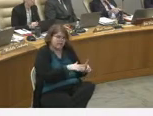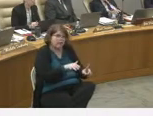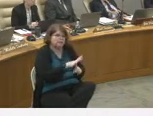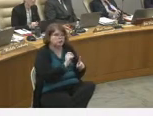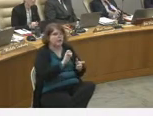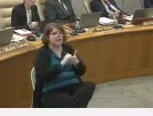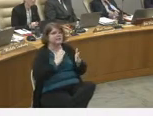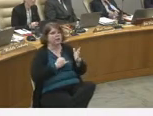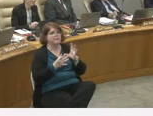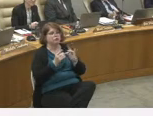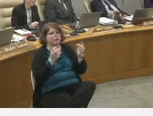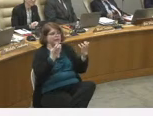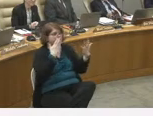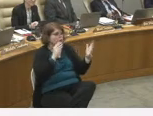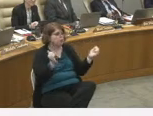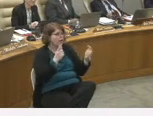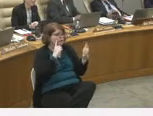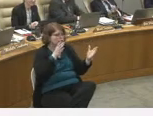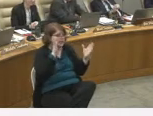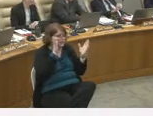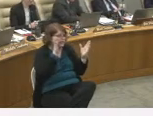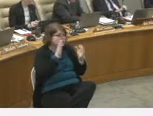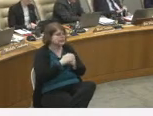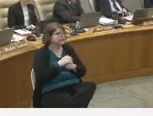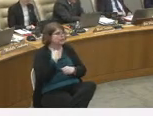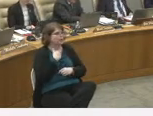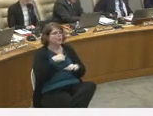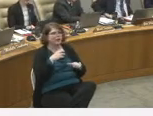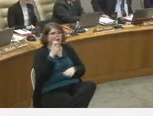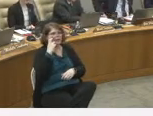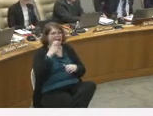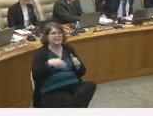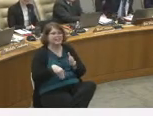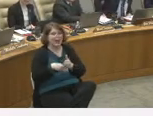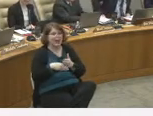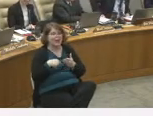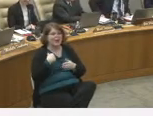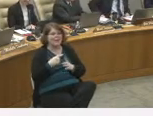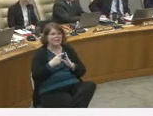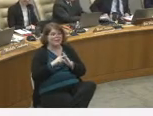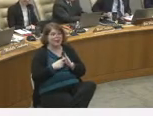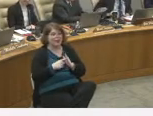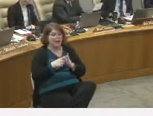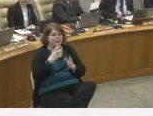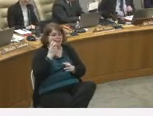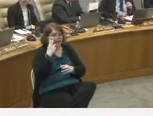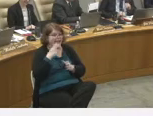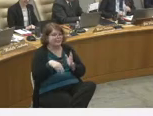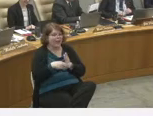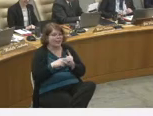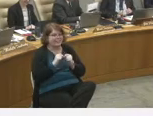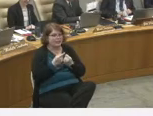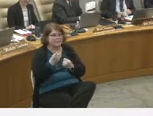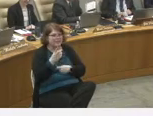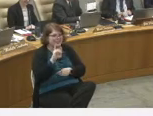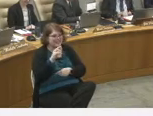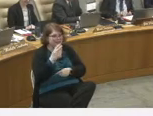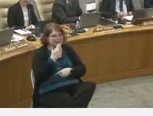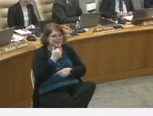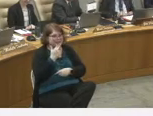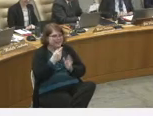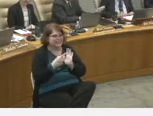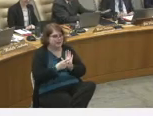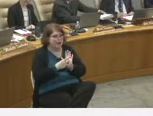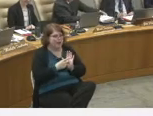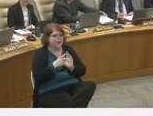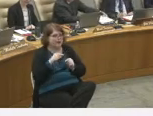I want to thank all of you for listening um we do blind soccer we're starting a blind soccer team this has got some attention we did a little demo